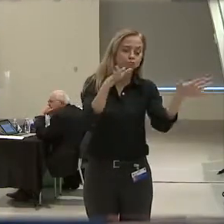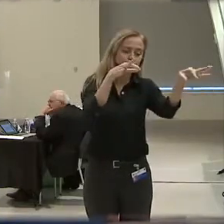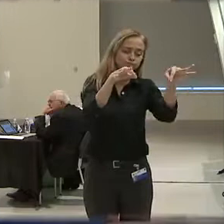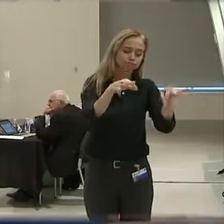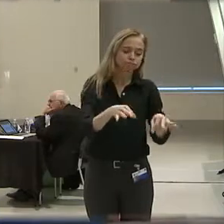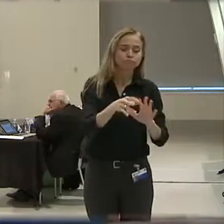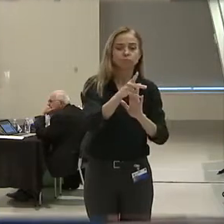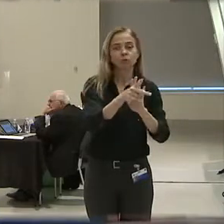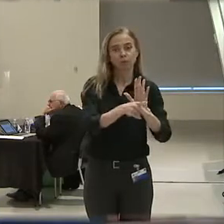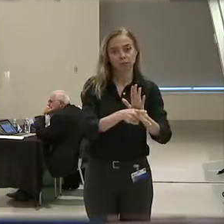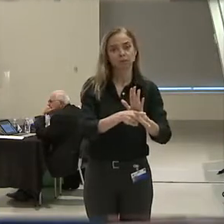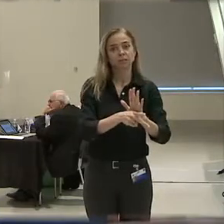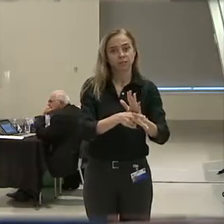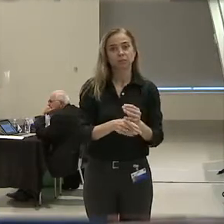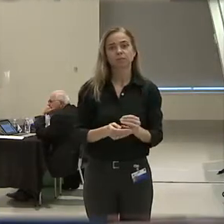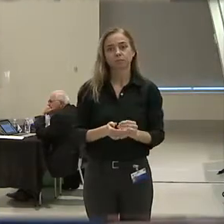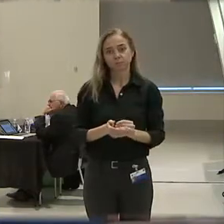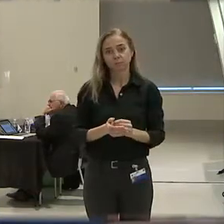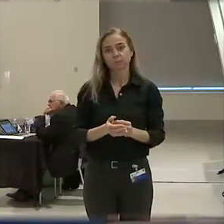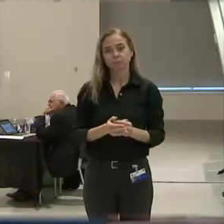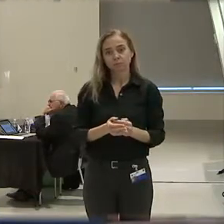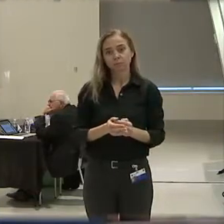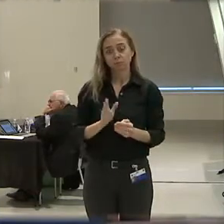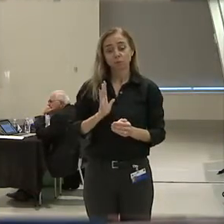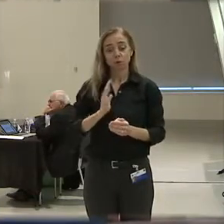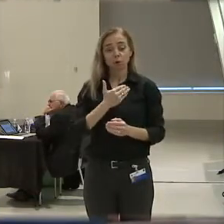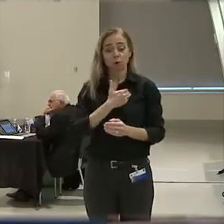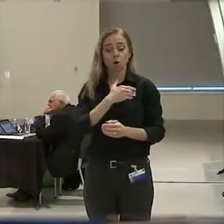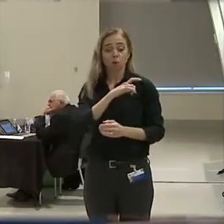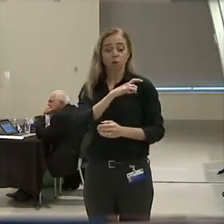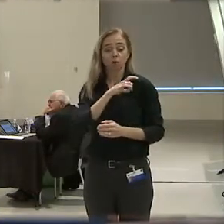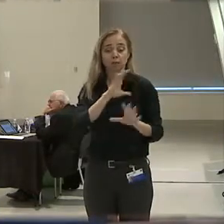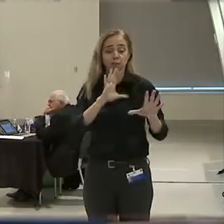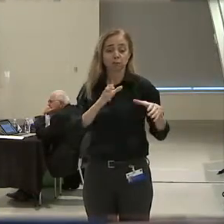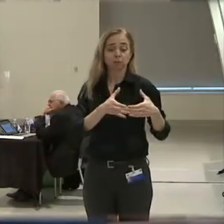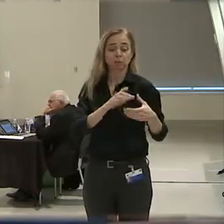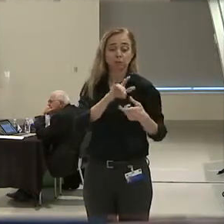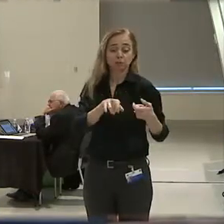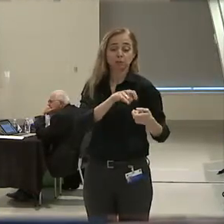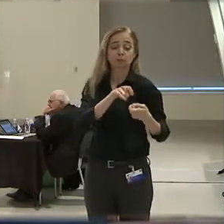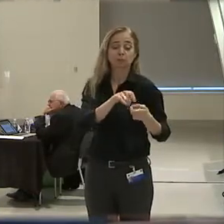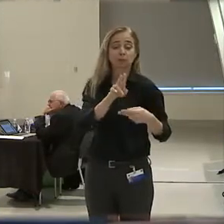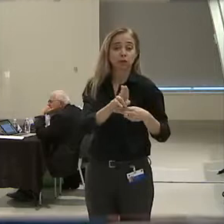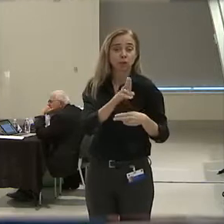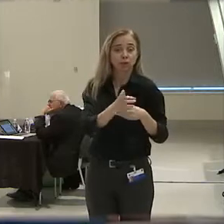And so our police commission deals with some specific uses of force,